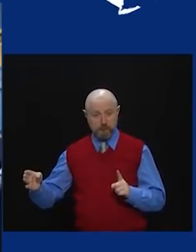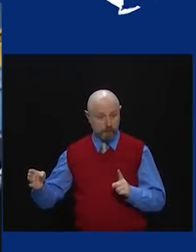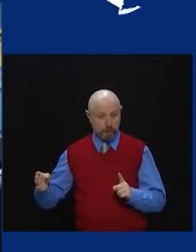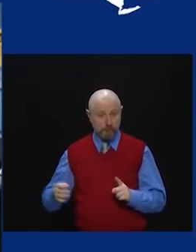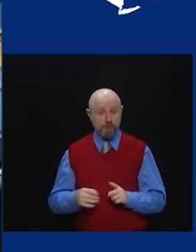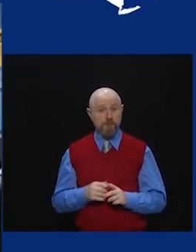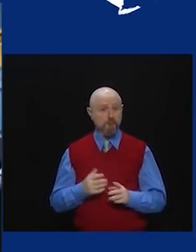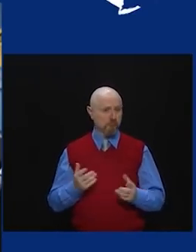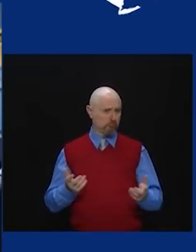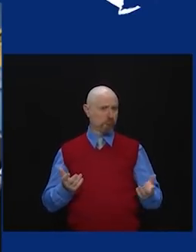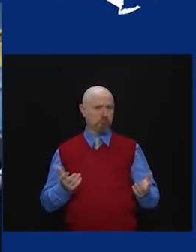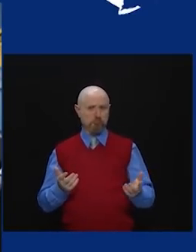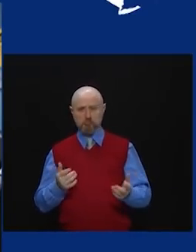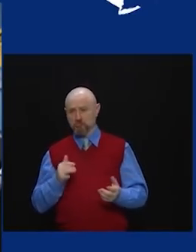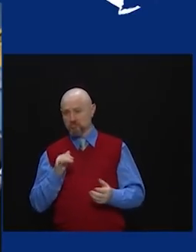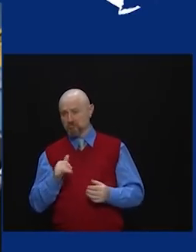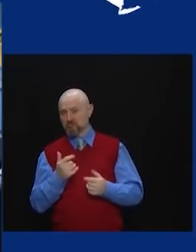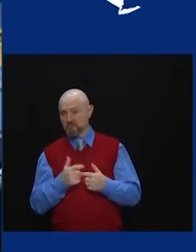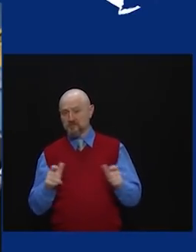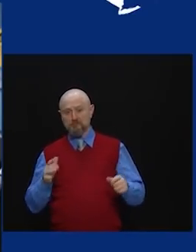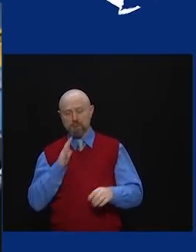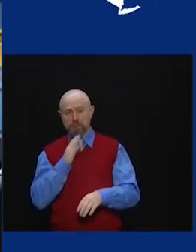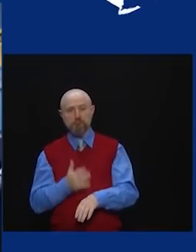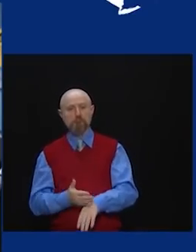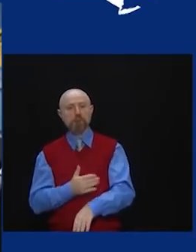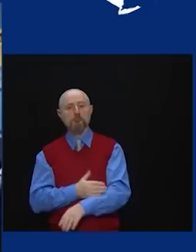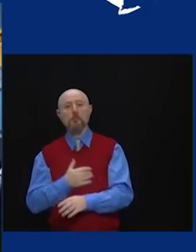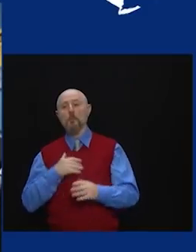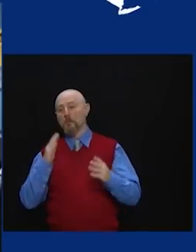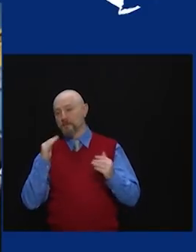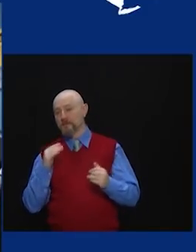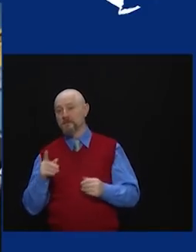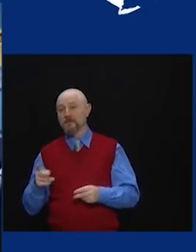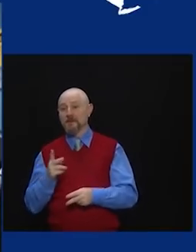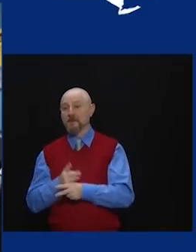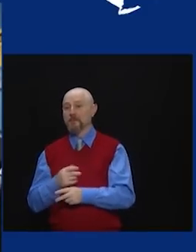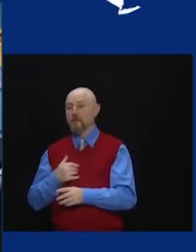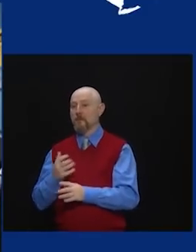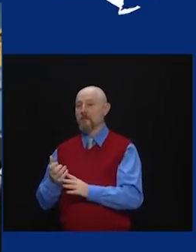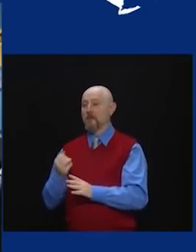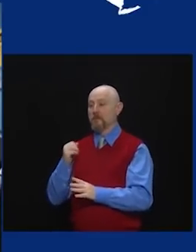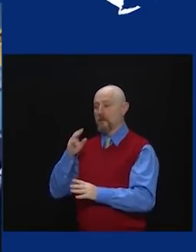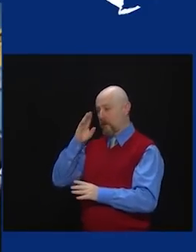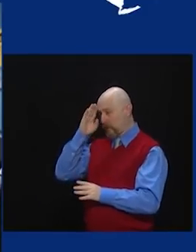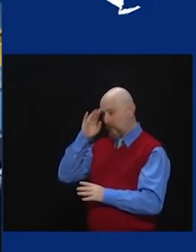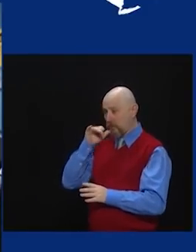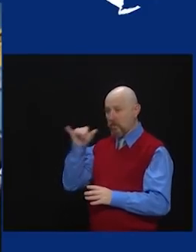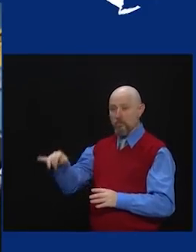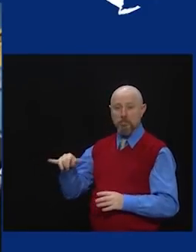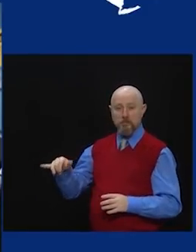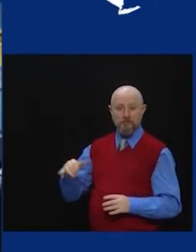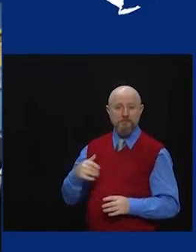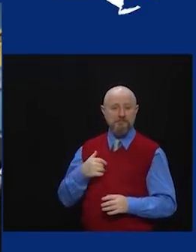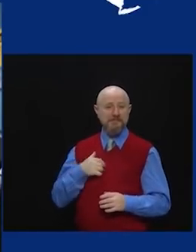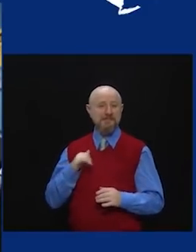keeping people out of hospitals who are at risk for hospitalization and are